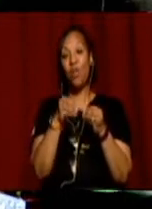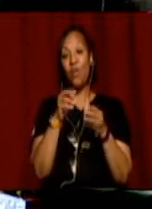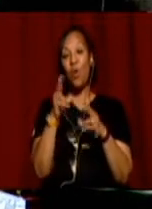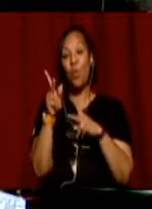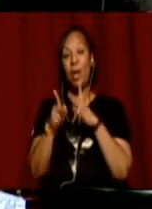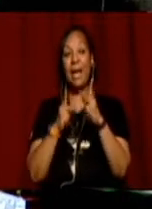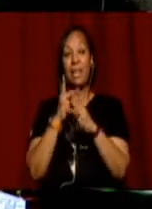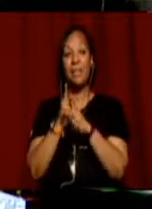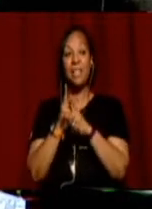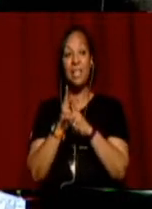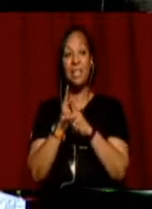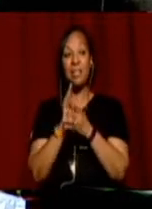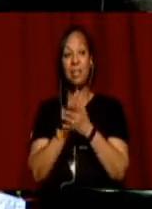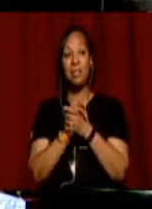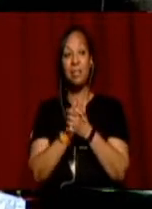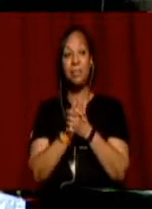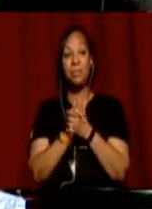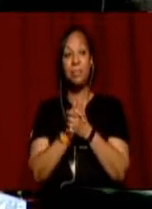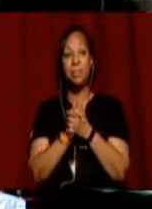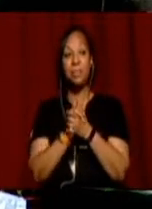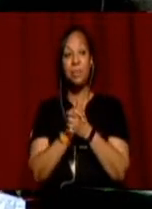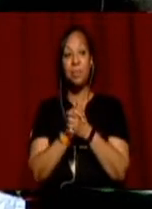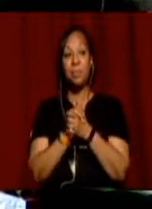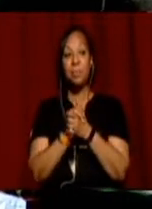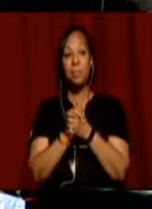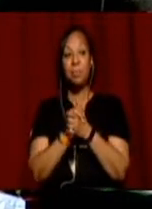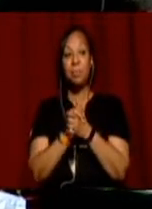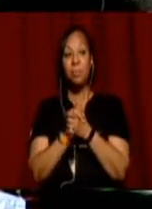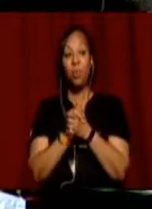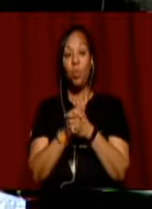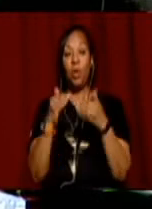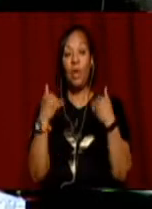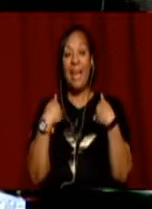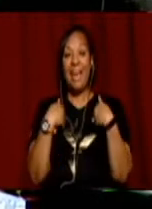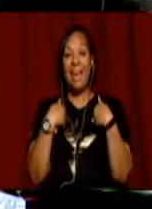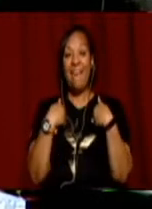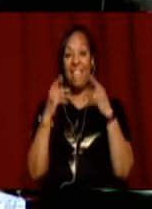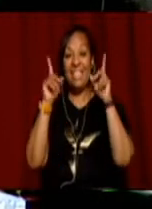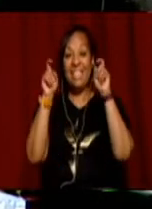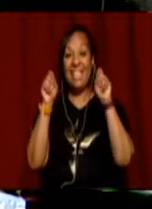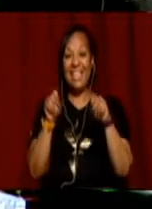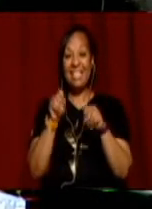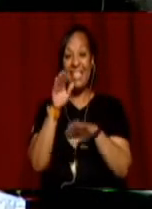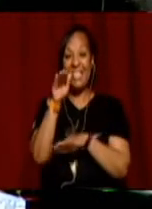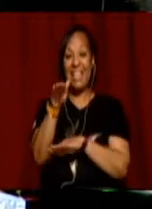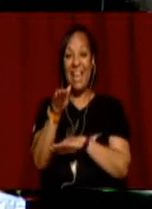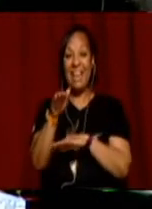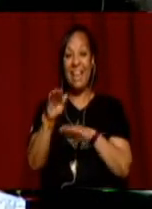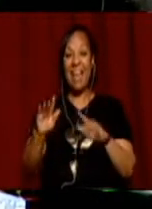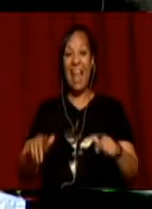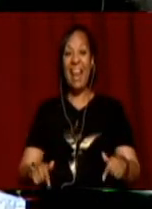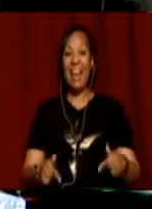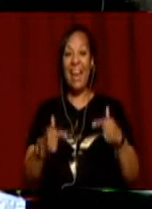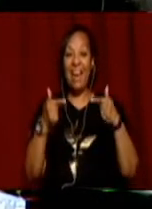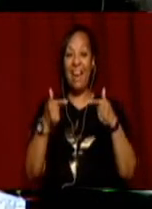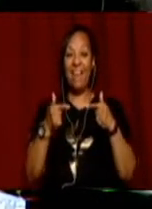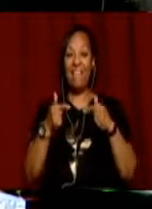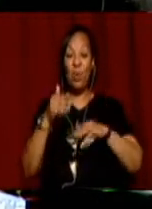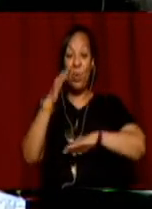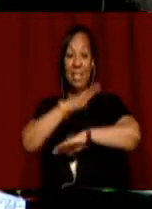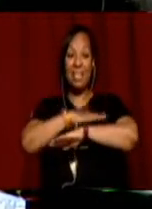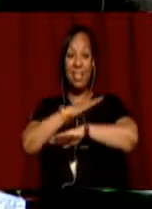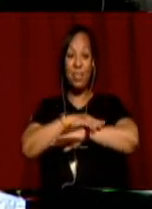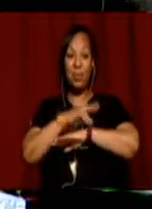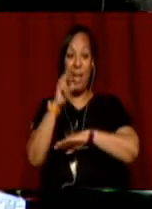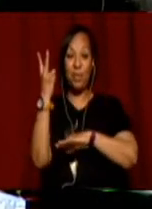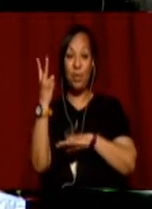do you do? And then when we're actually going to have a test tonight, you guys, live on stage. We have